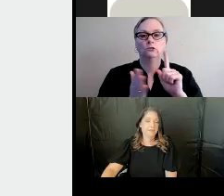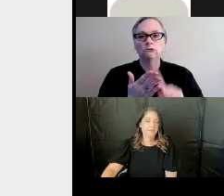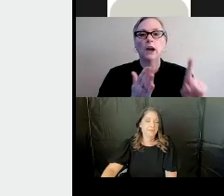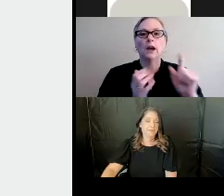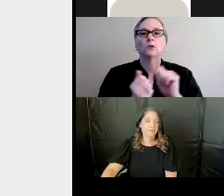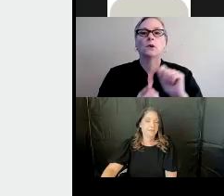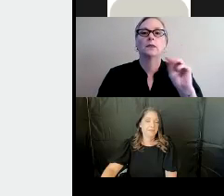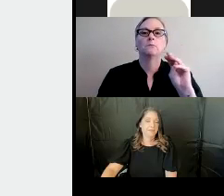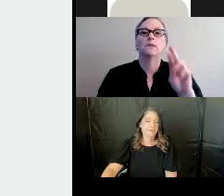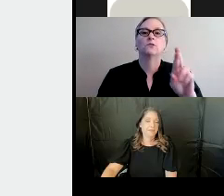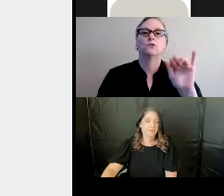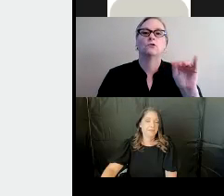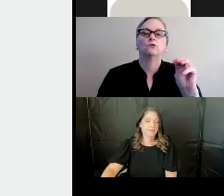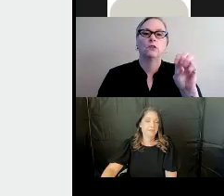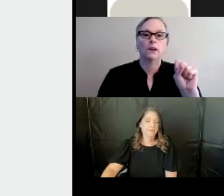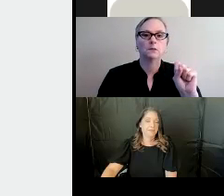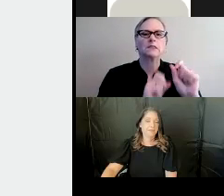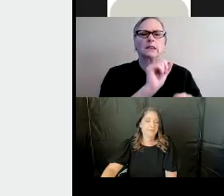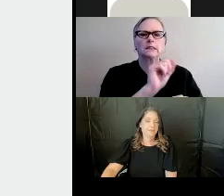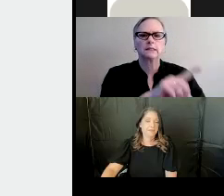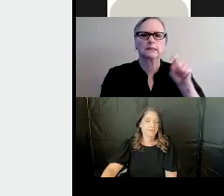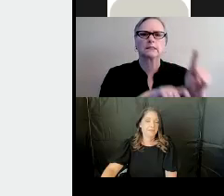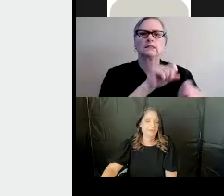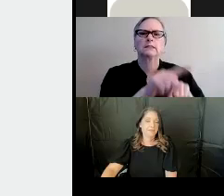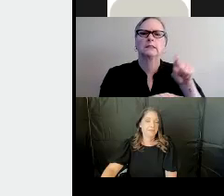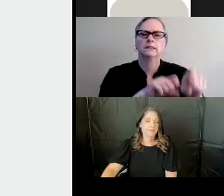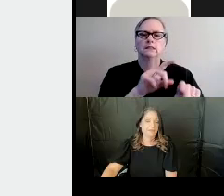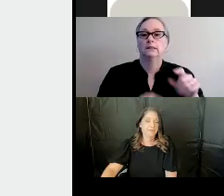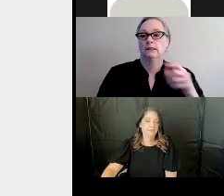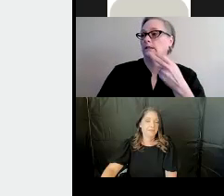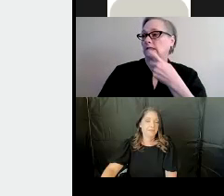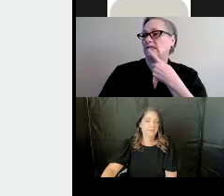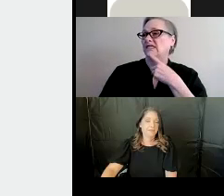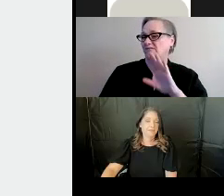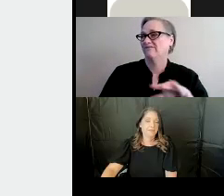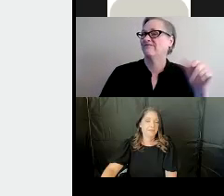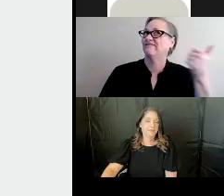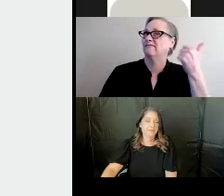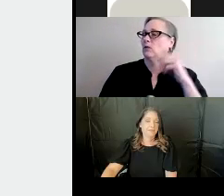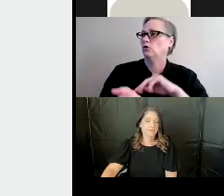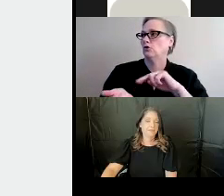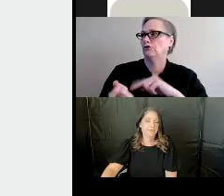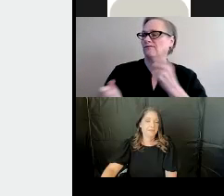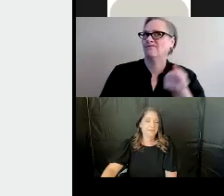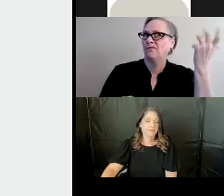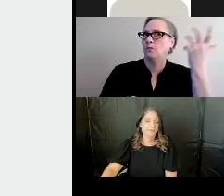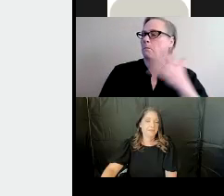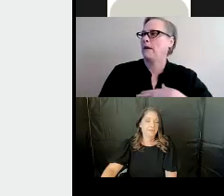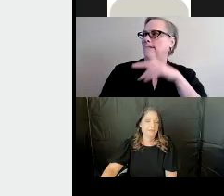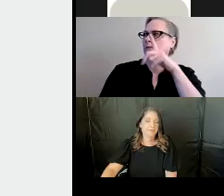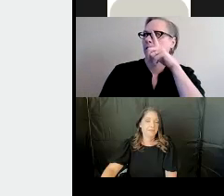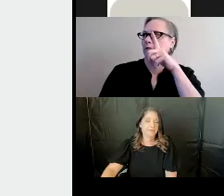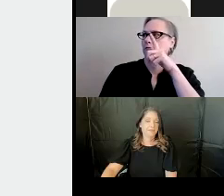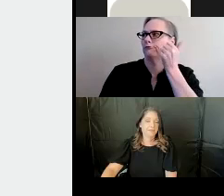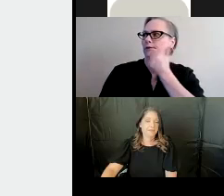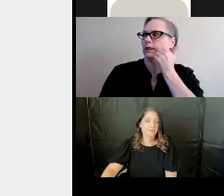him questions about the situation. He tells her that Sandra is throwing away his lunch. And he also tells her that he's